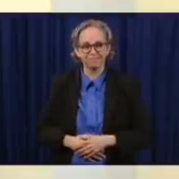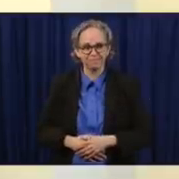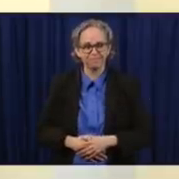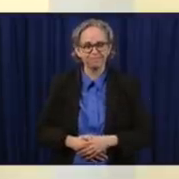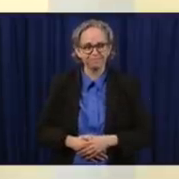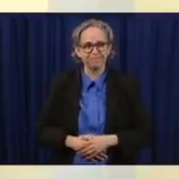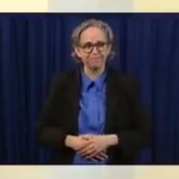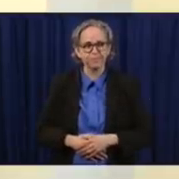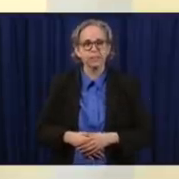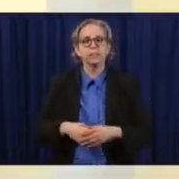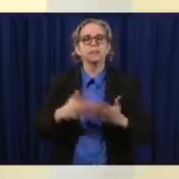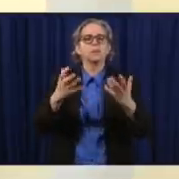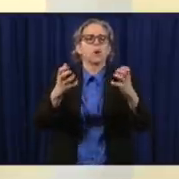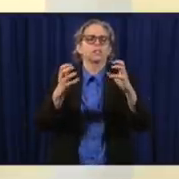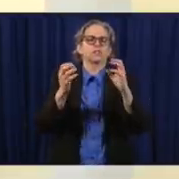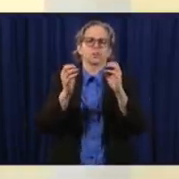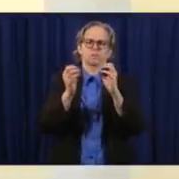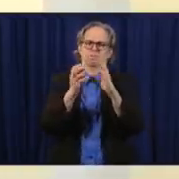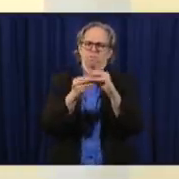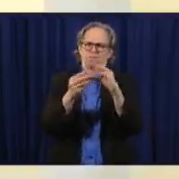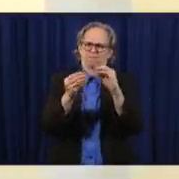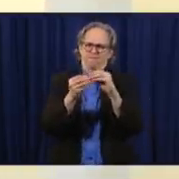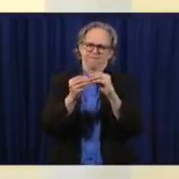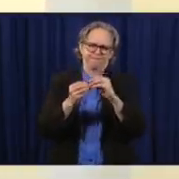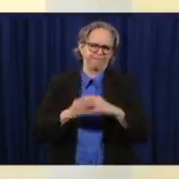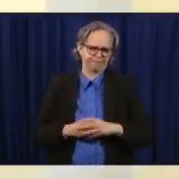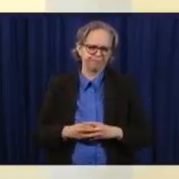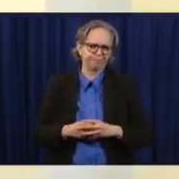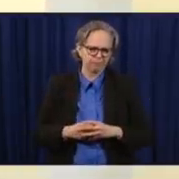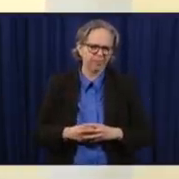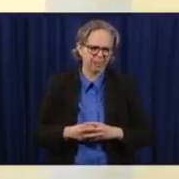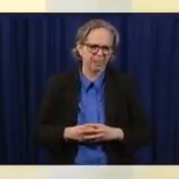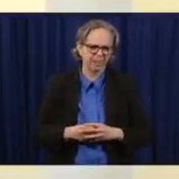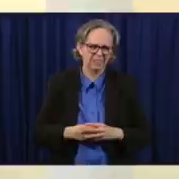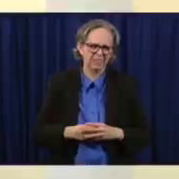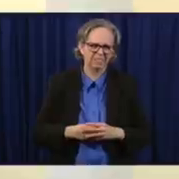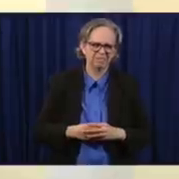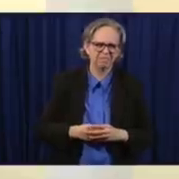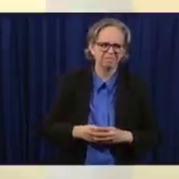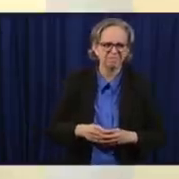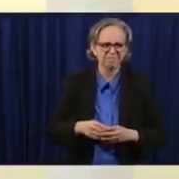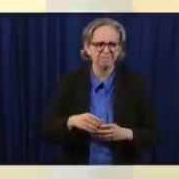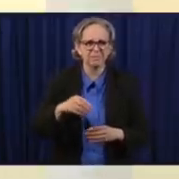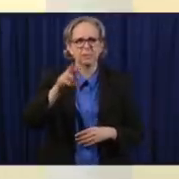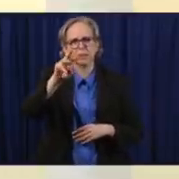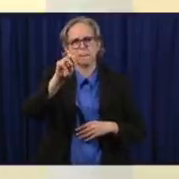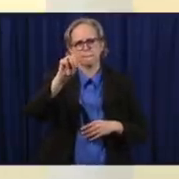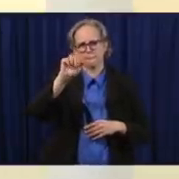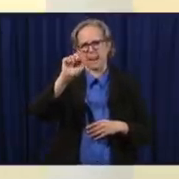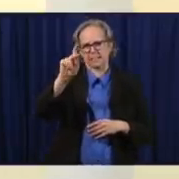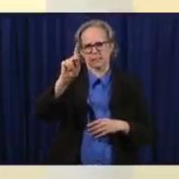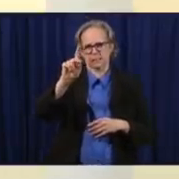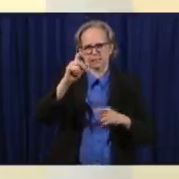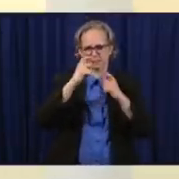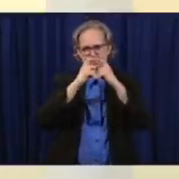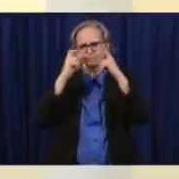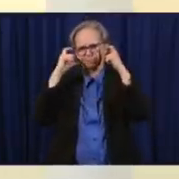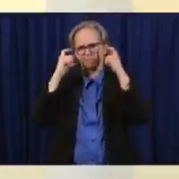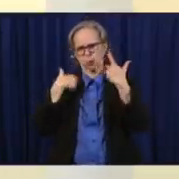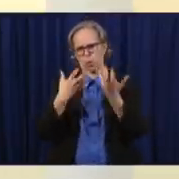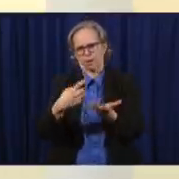I want to talk a little bit about the masks as well. I want to